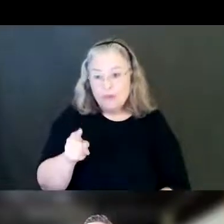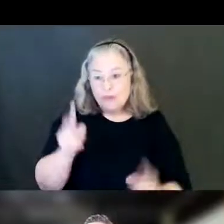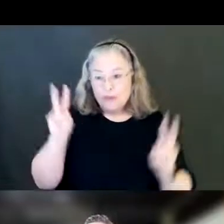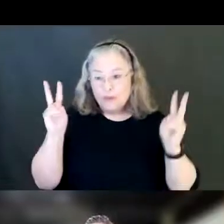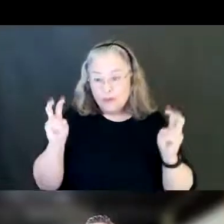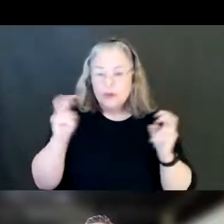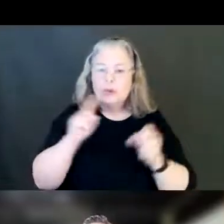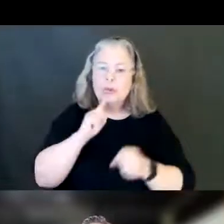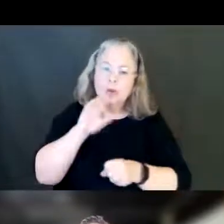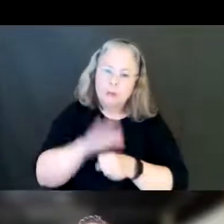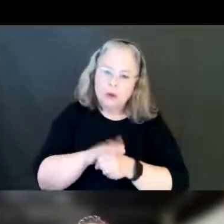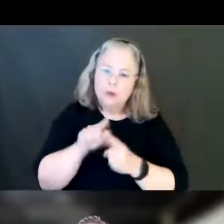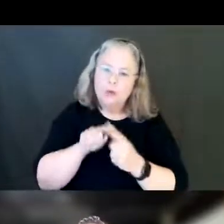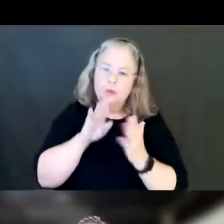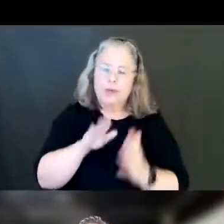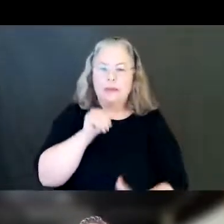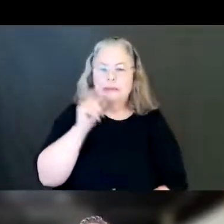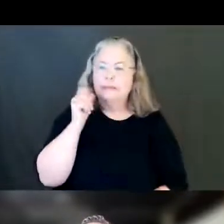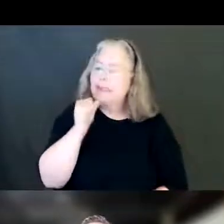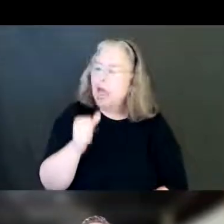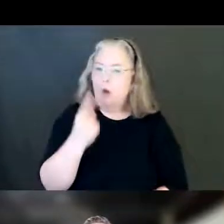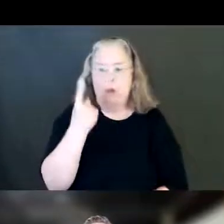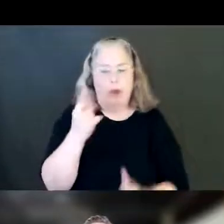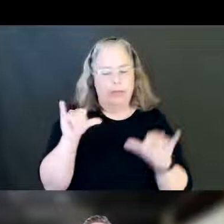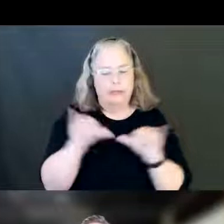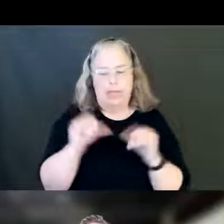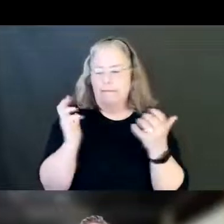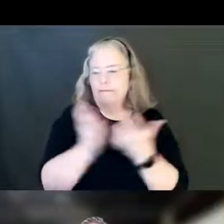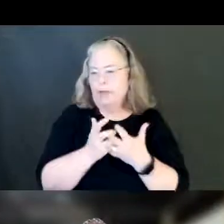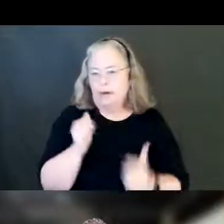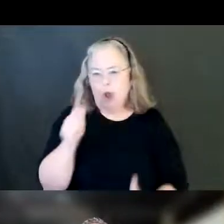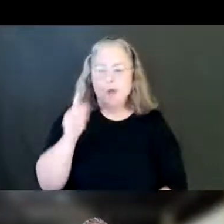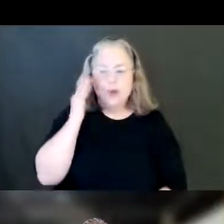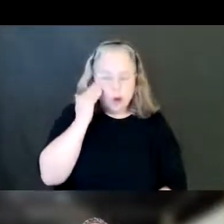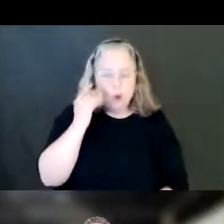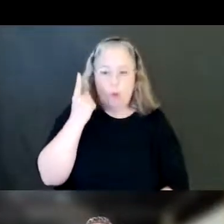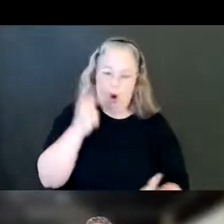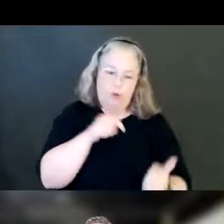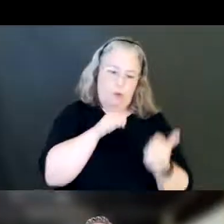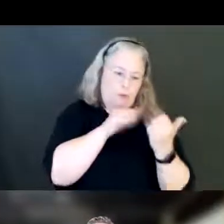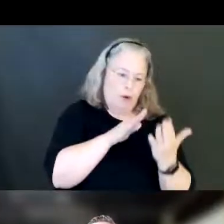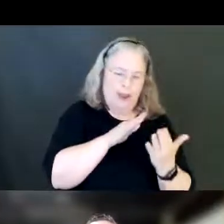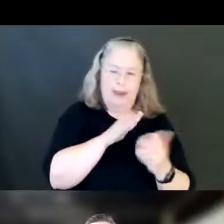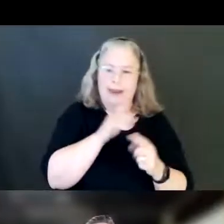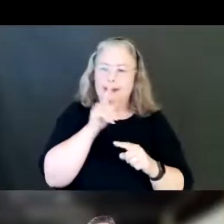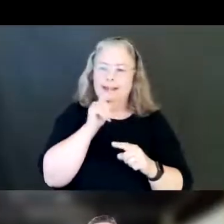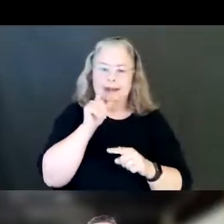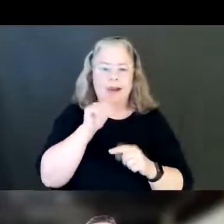committing to an approach that's not one size fit all, because we know that one approach does not apply to everyone.